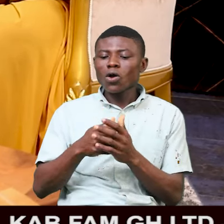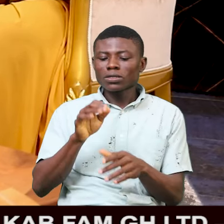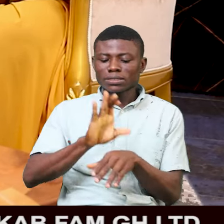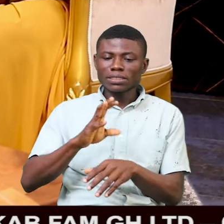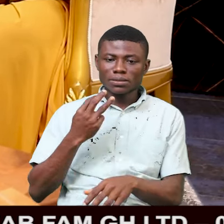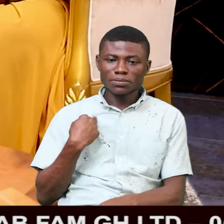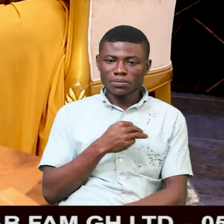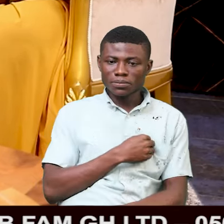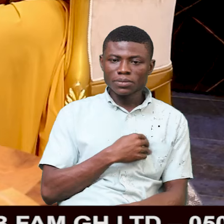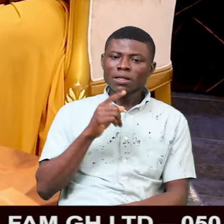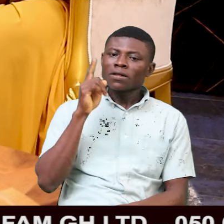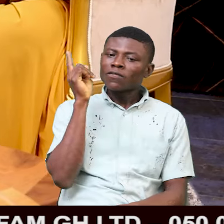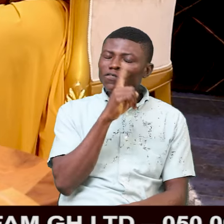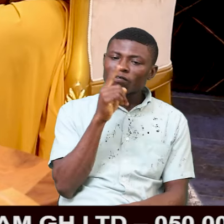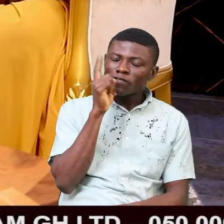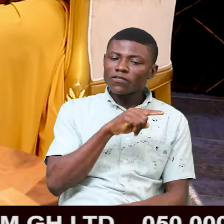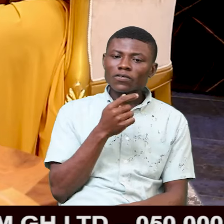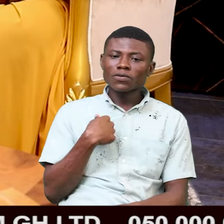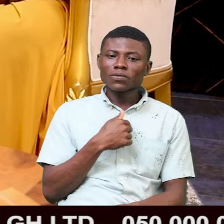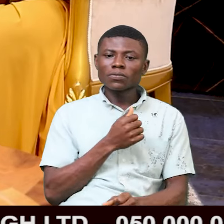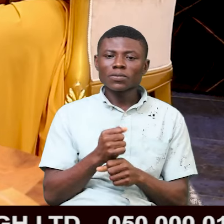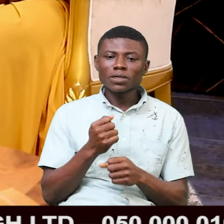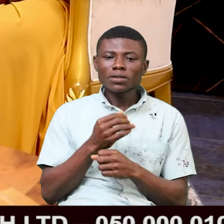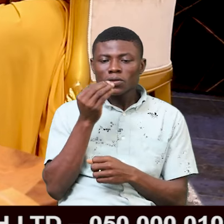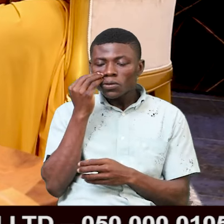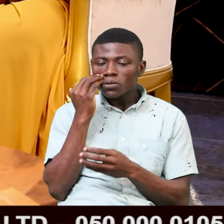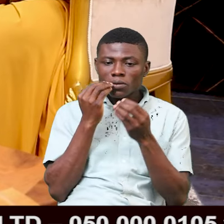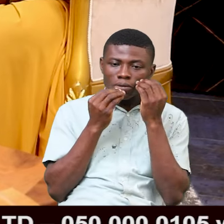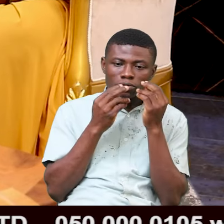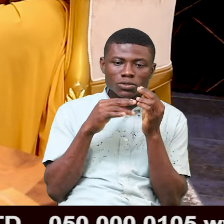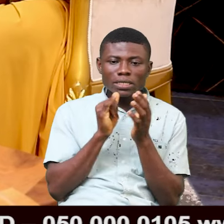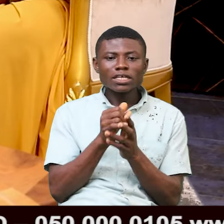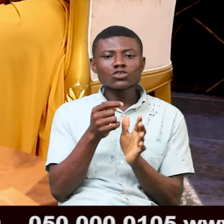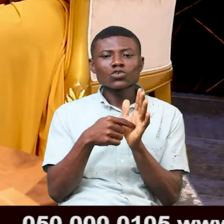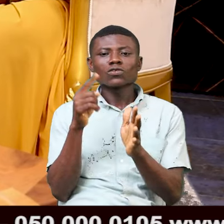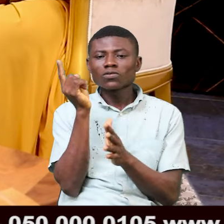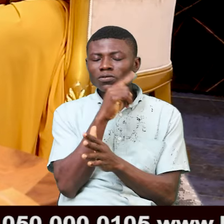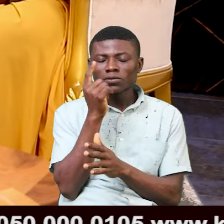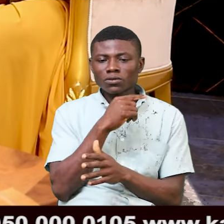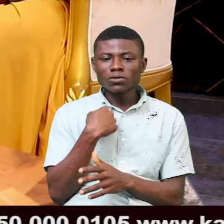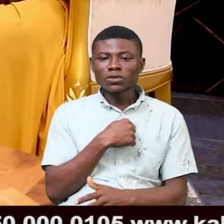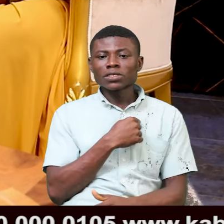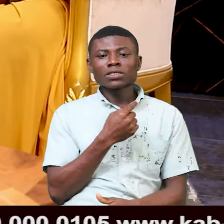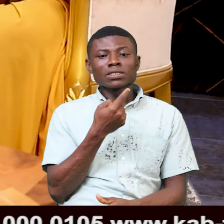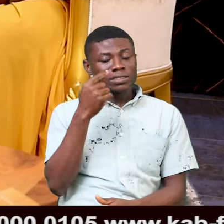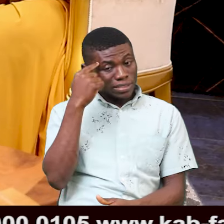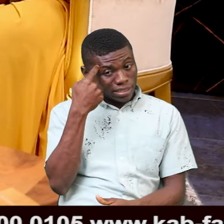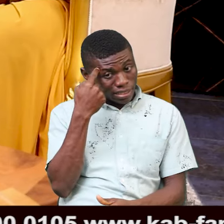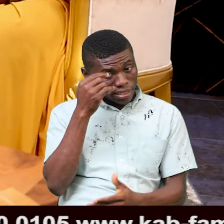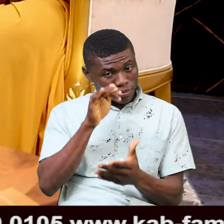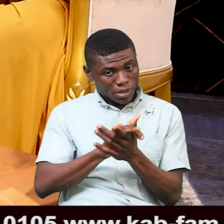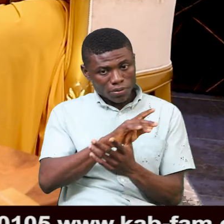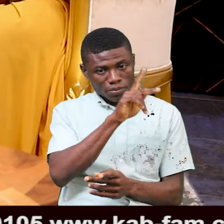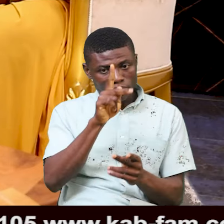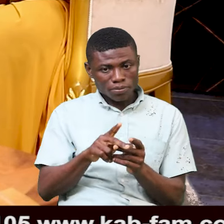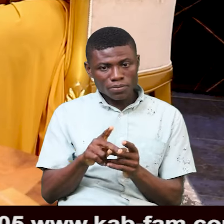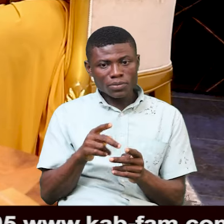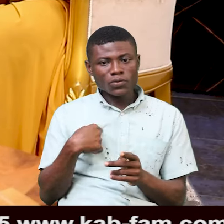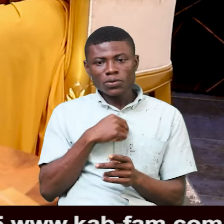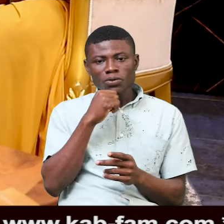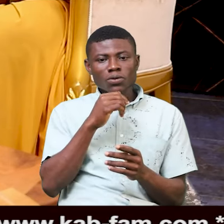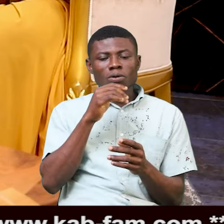people. Faith. Your makeup, your apply makeup so much so say your cancer 1 year is perfect. You